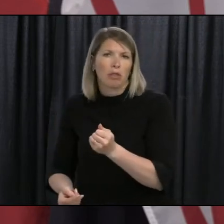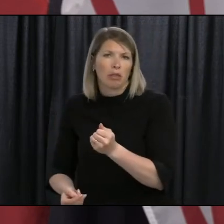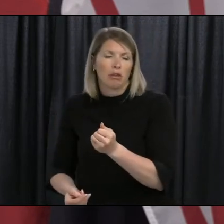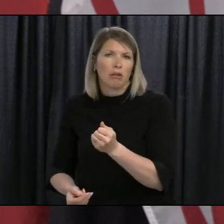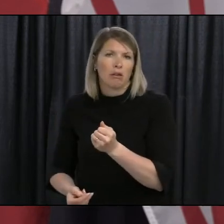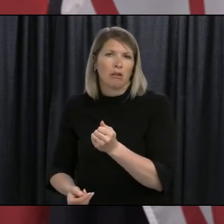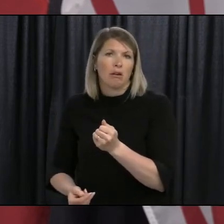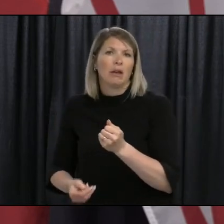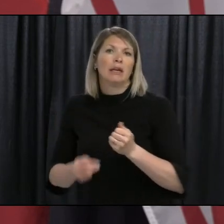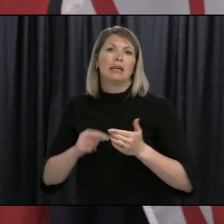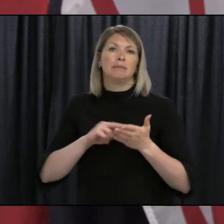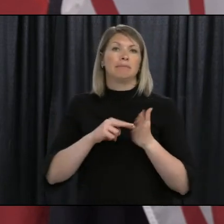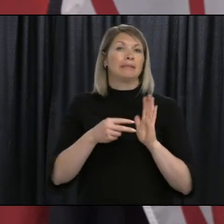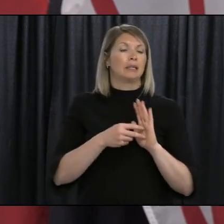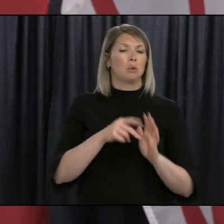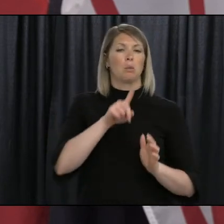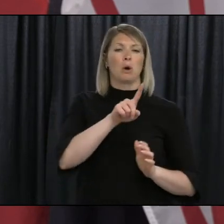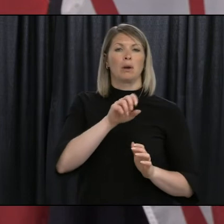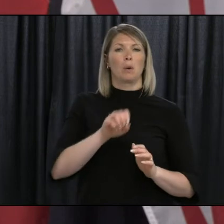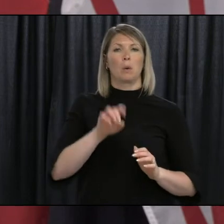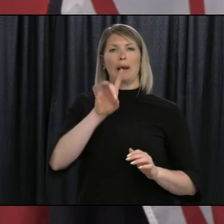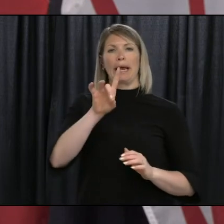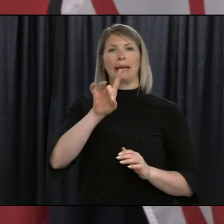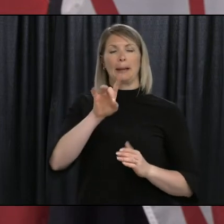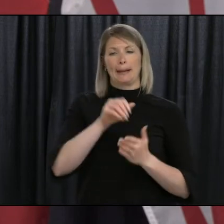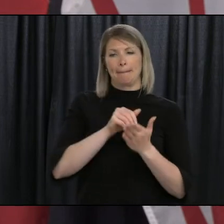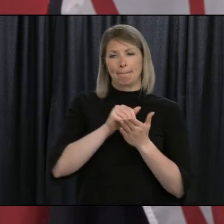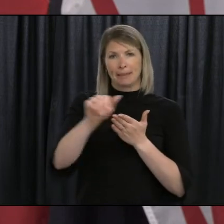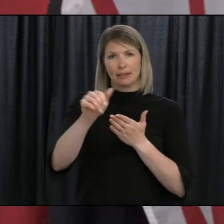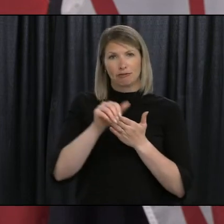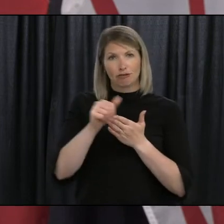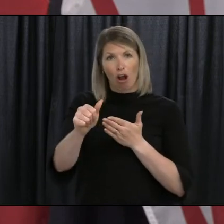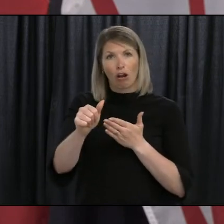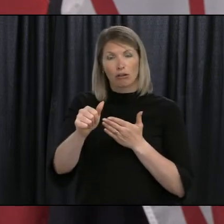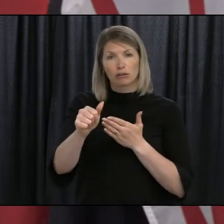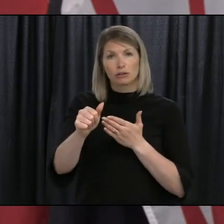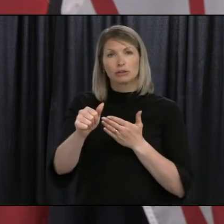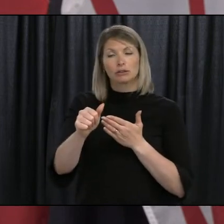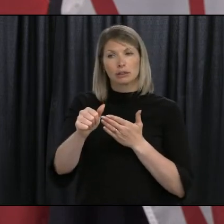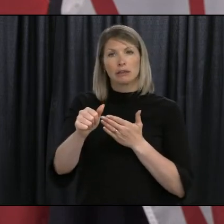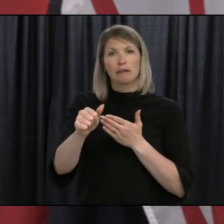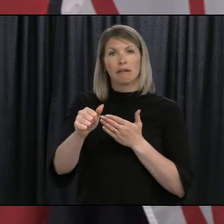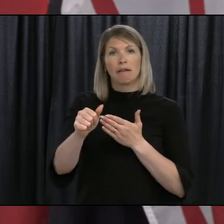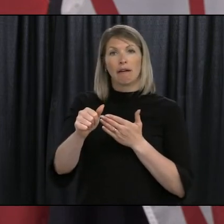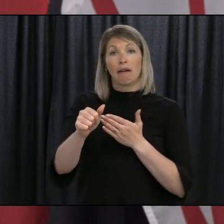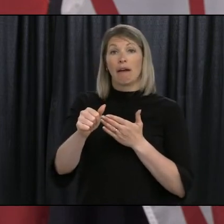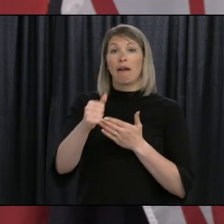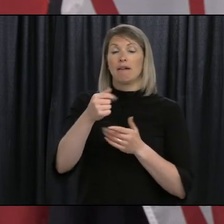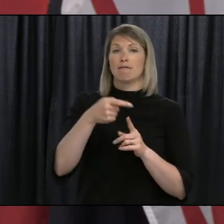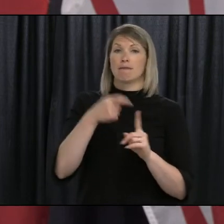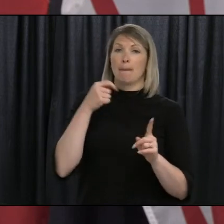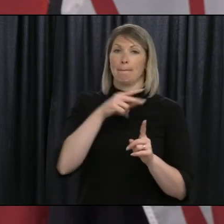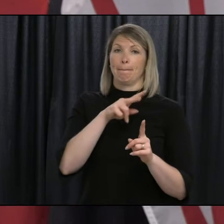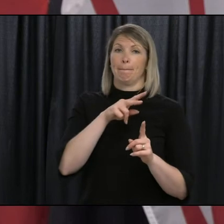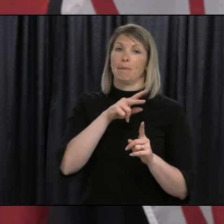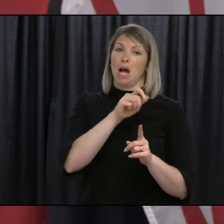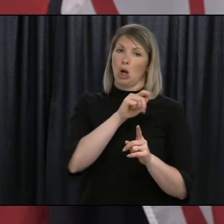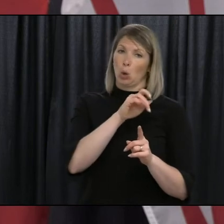that accounted for $108 million. The $203 million was a reduction in